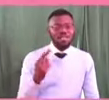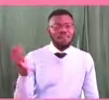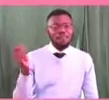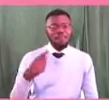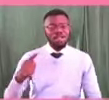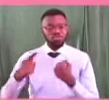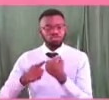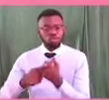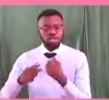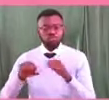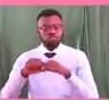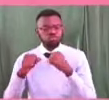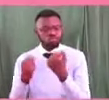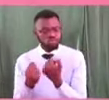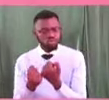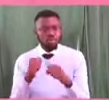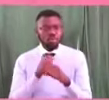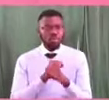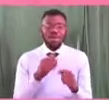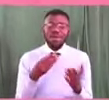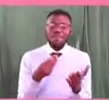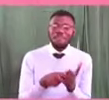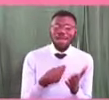social protection cash transfer money